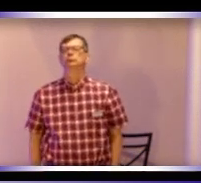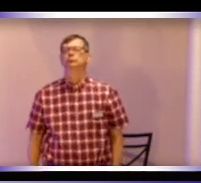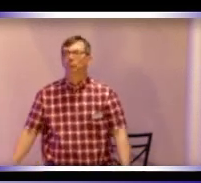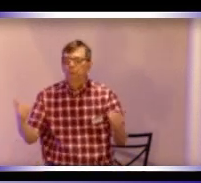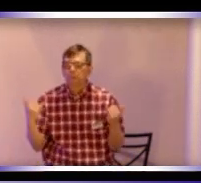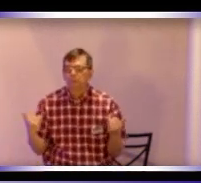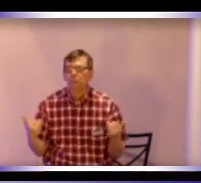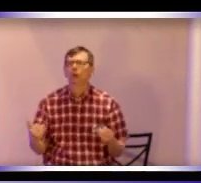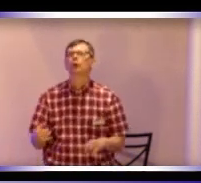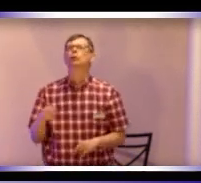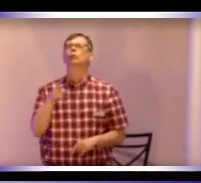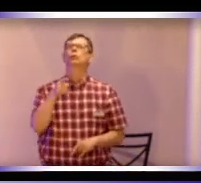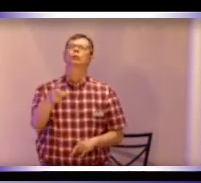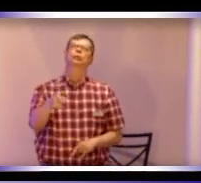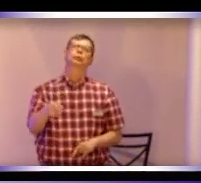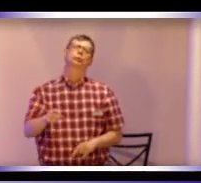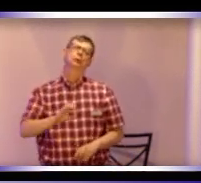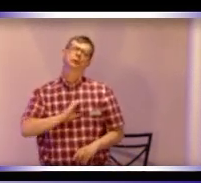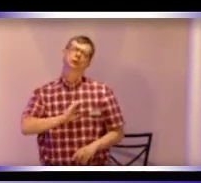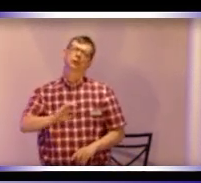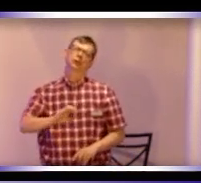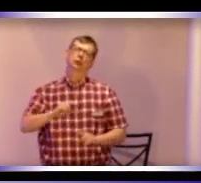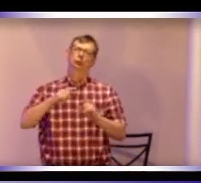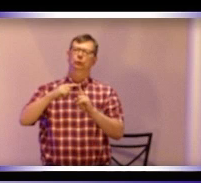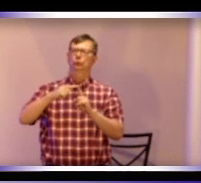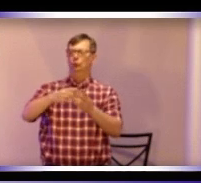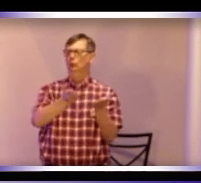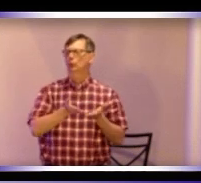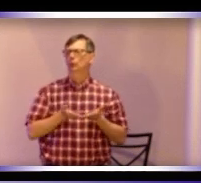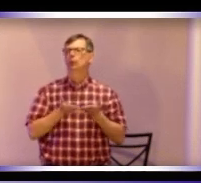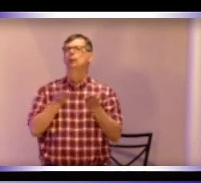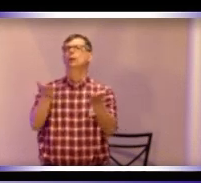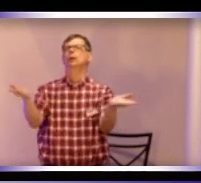what would you care to offer